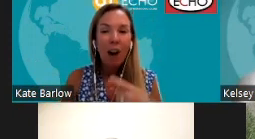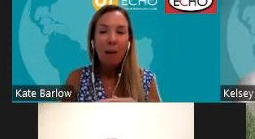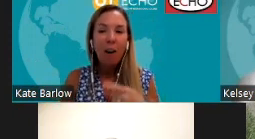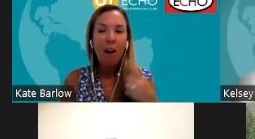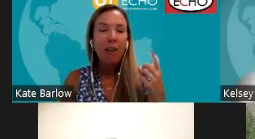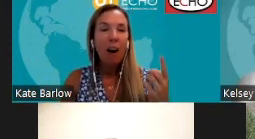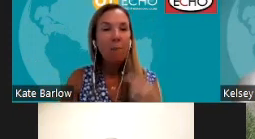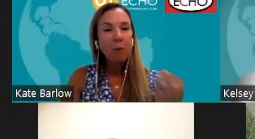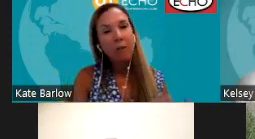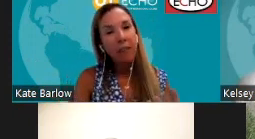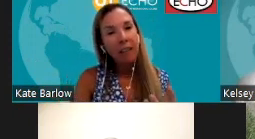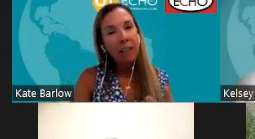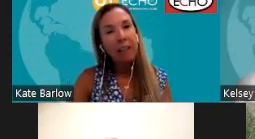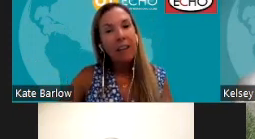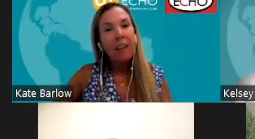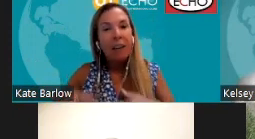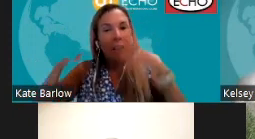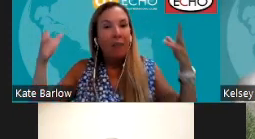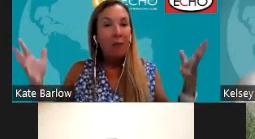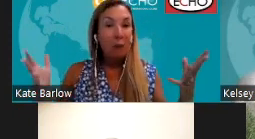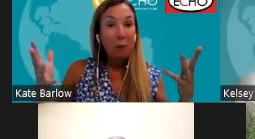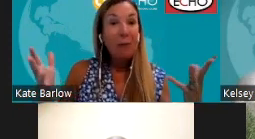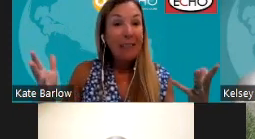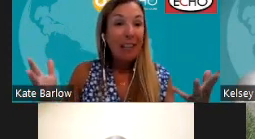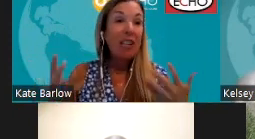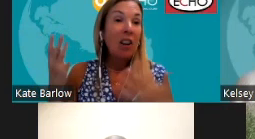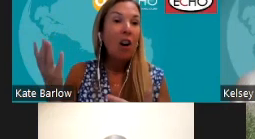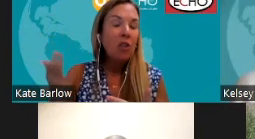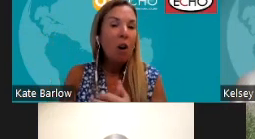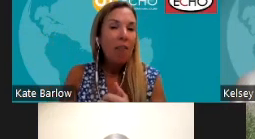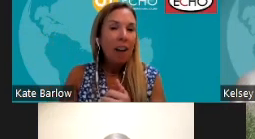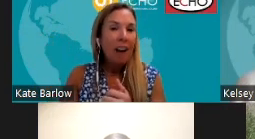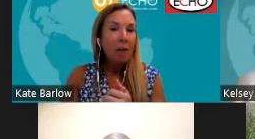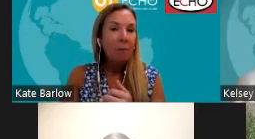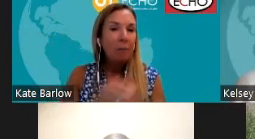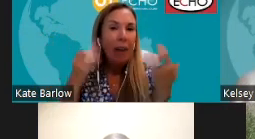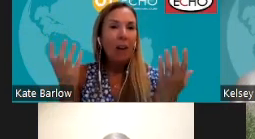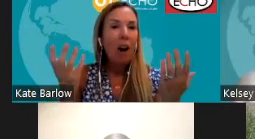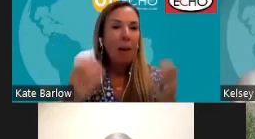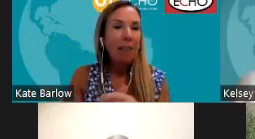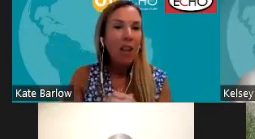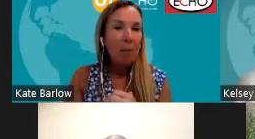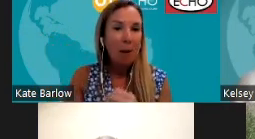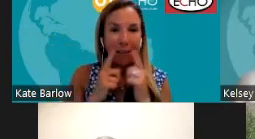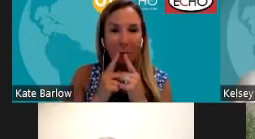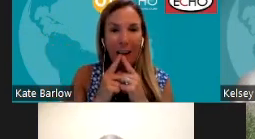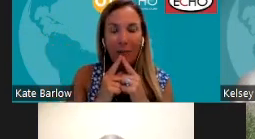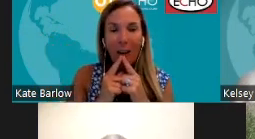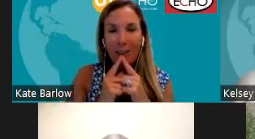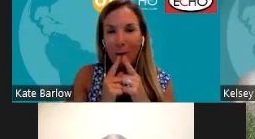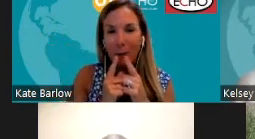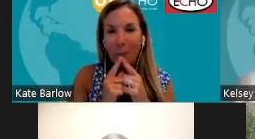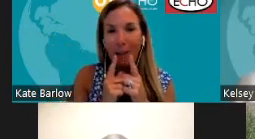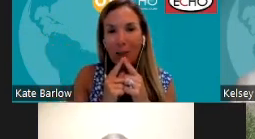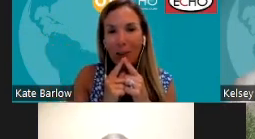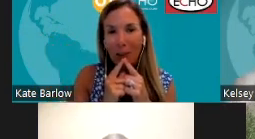you to comment on sort of the group's discussion and also on that that comment in the chat box that I forgot